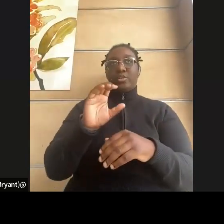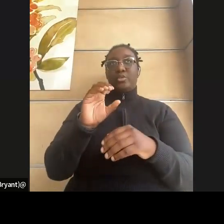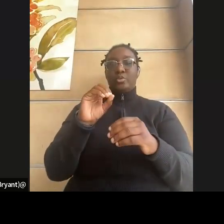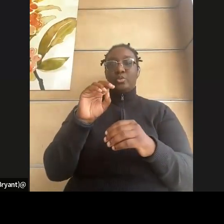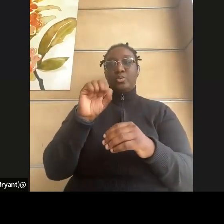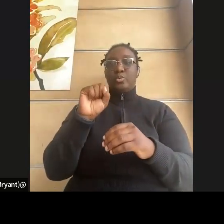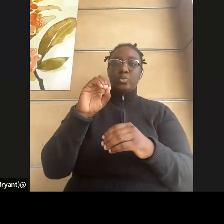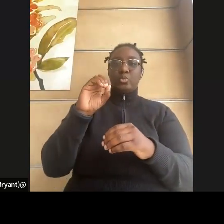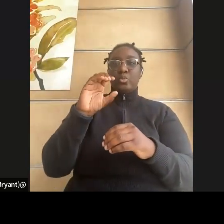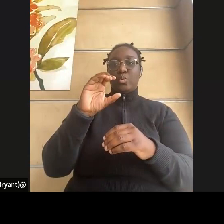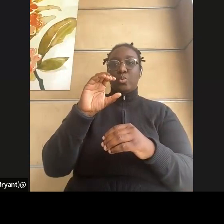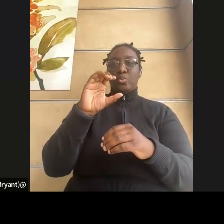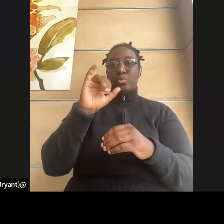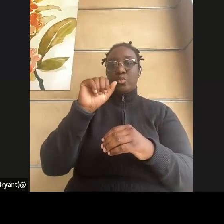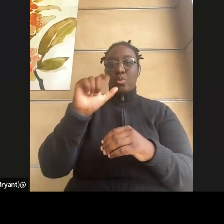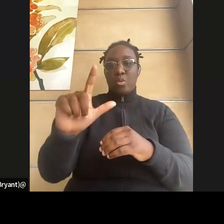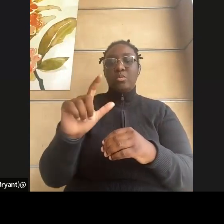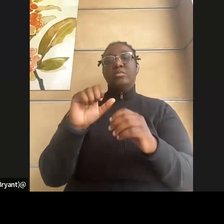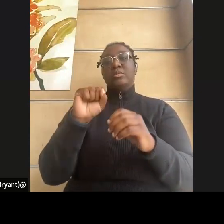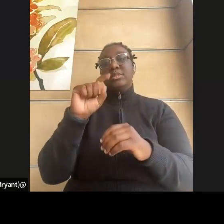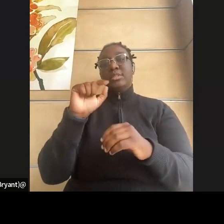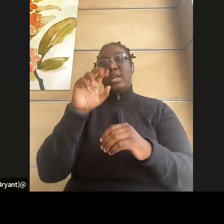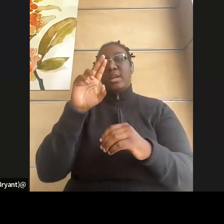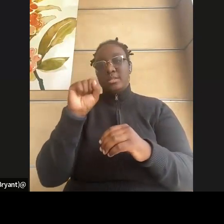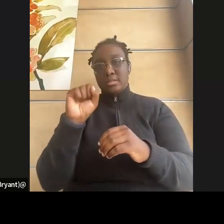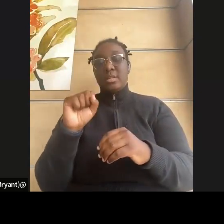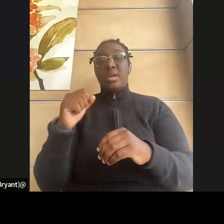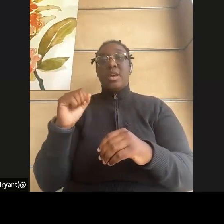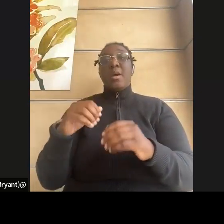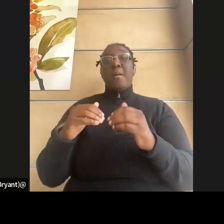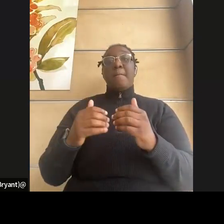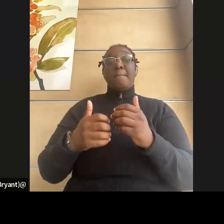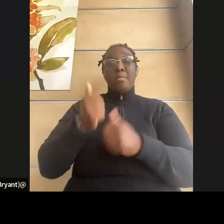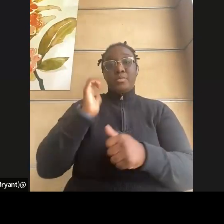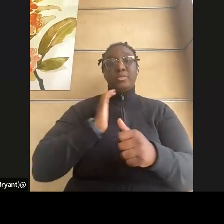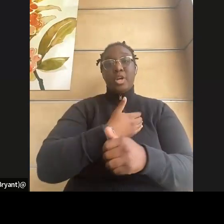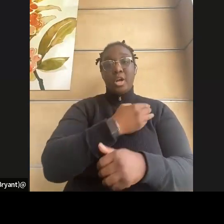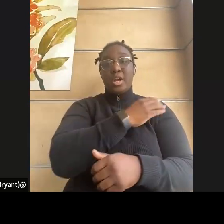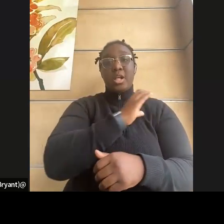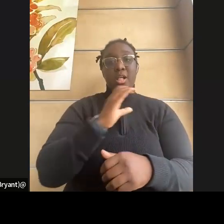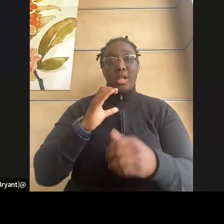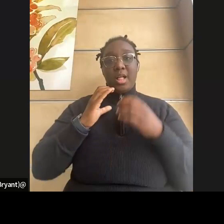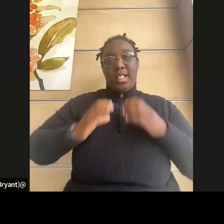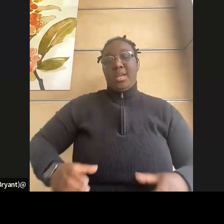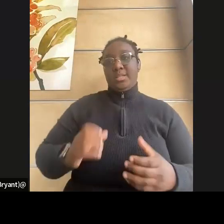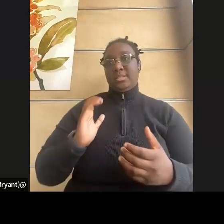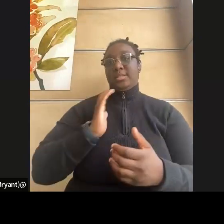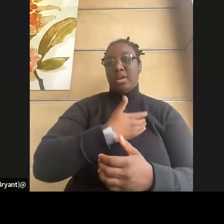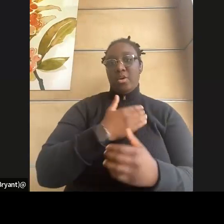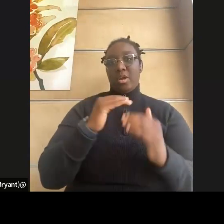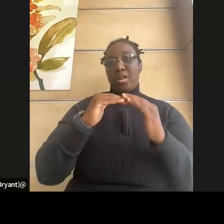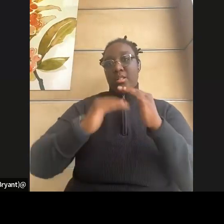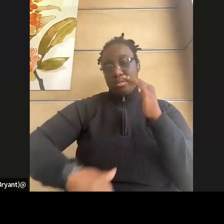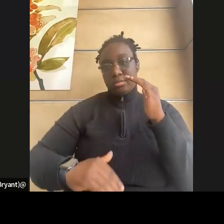our clients are very low income, with over 60% of those reporting earning less than the federal